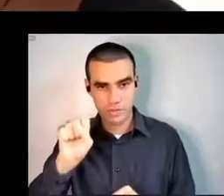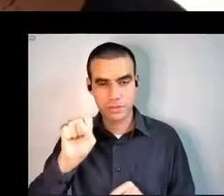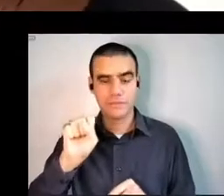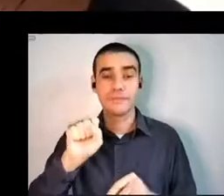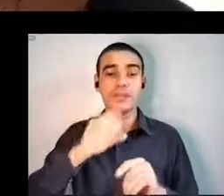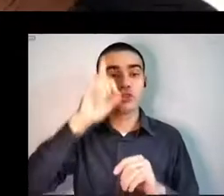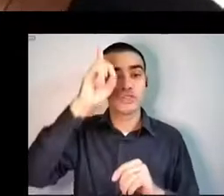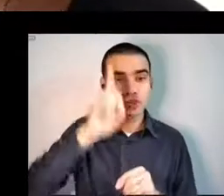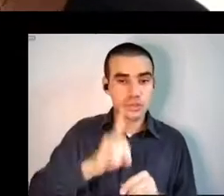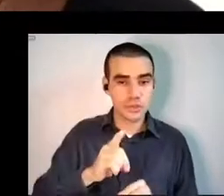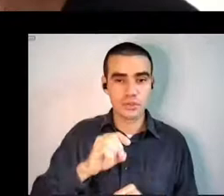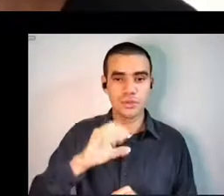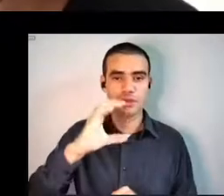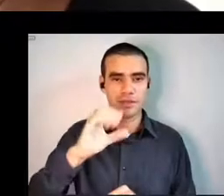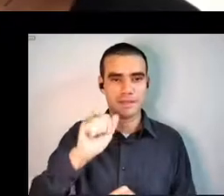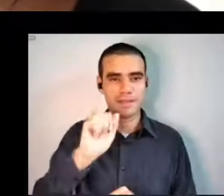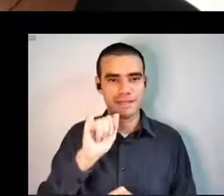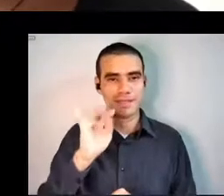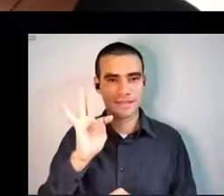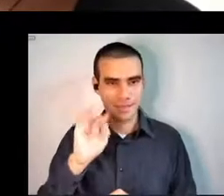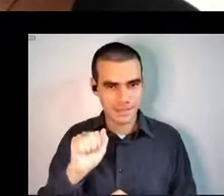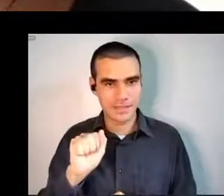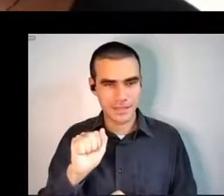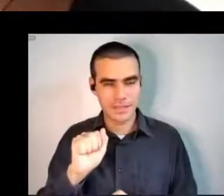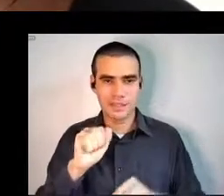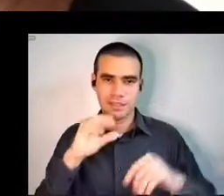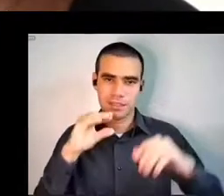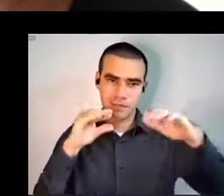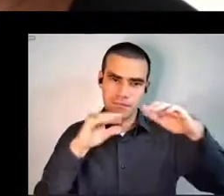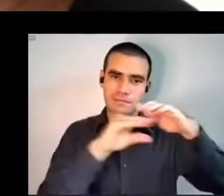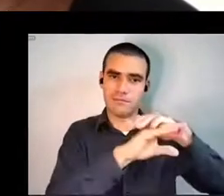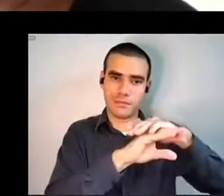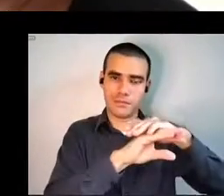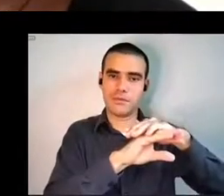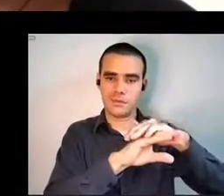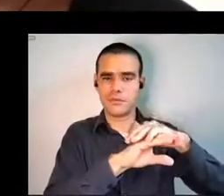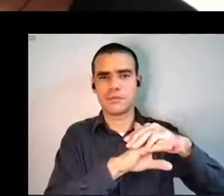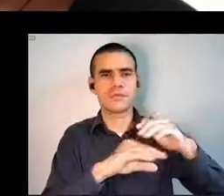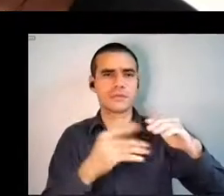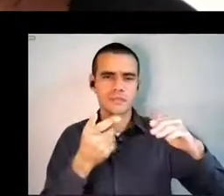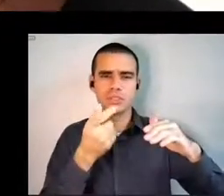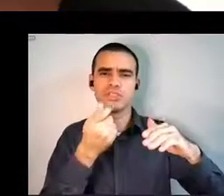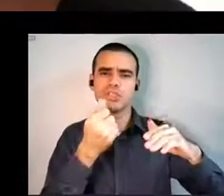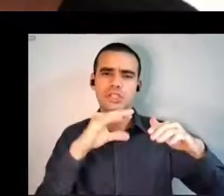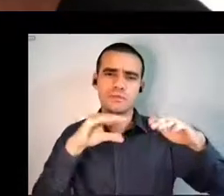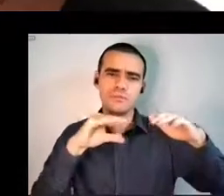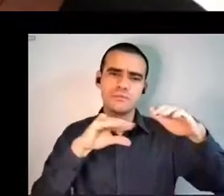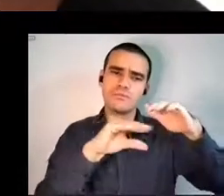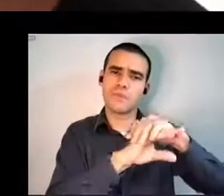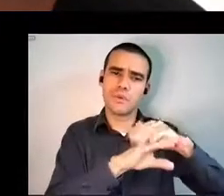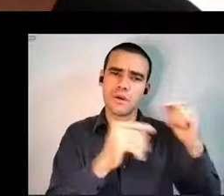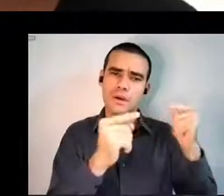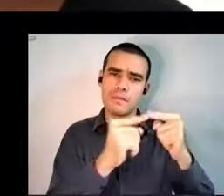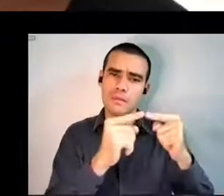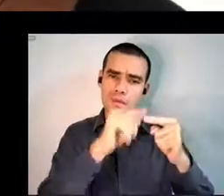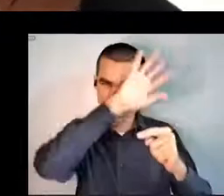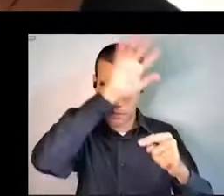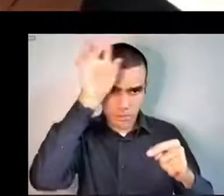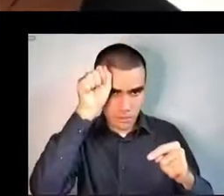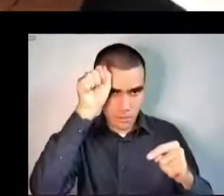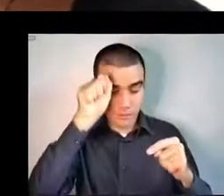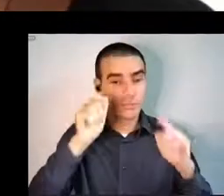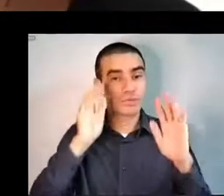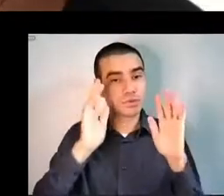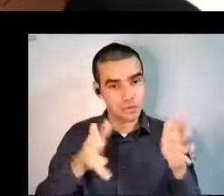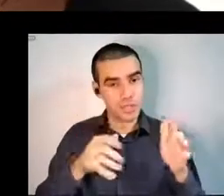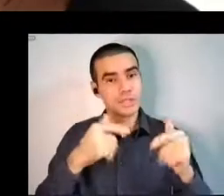as a director of Caetá Investments. They manage this investment funds in the Amazon